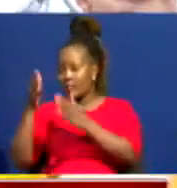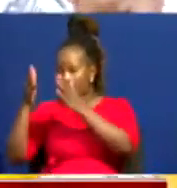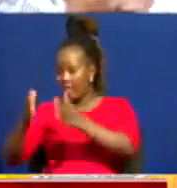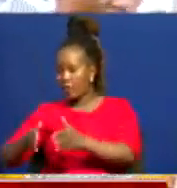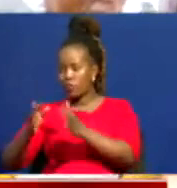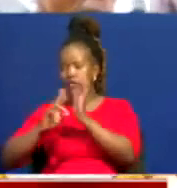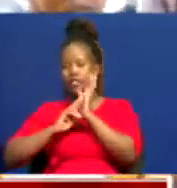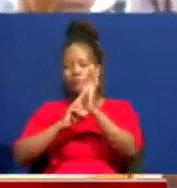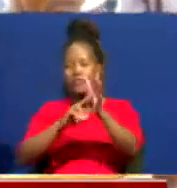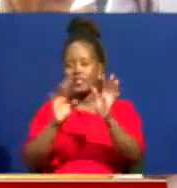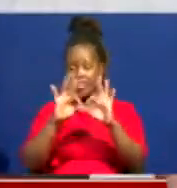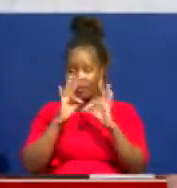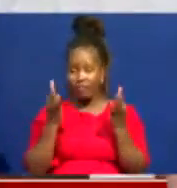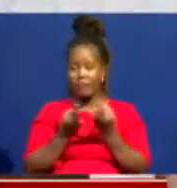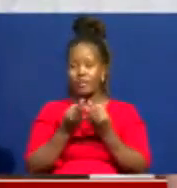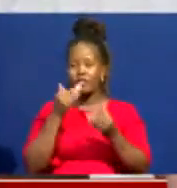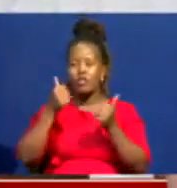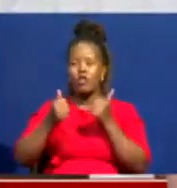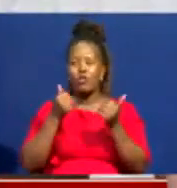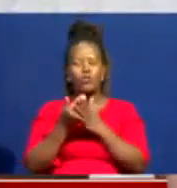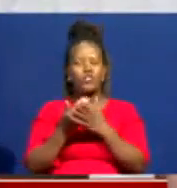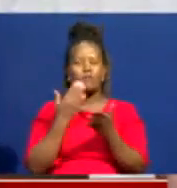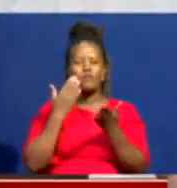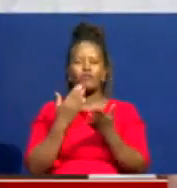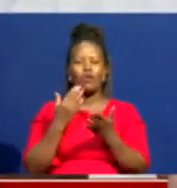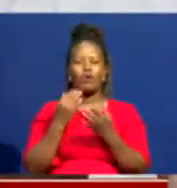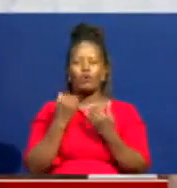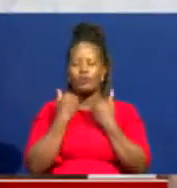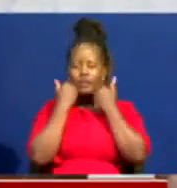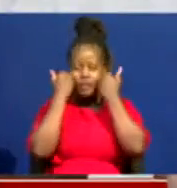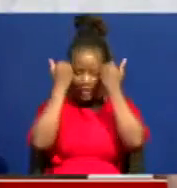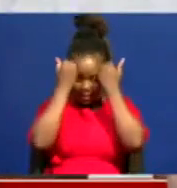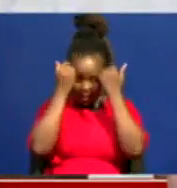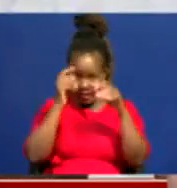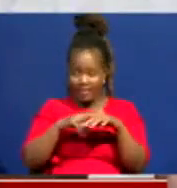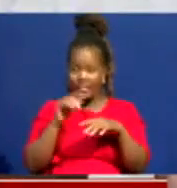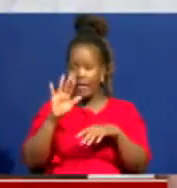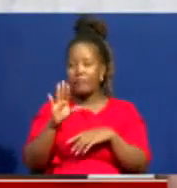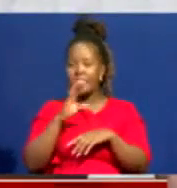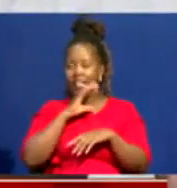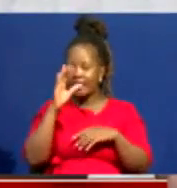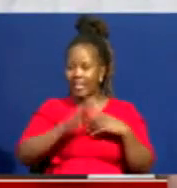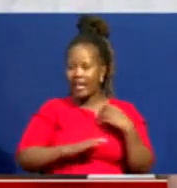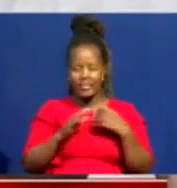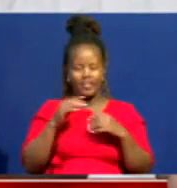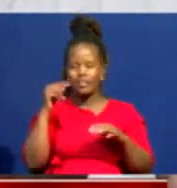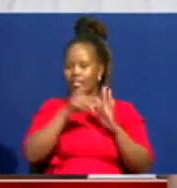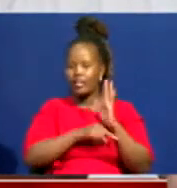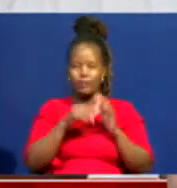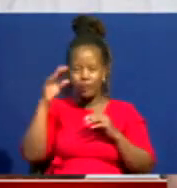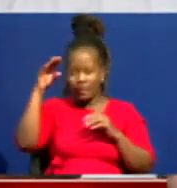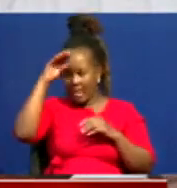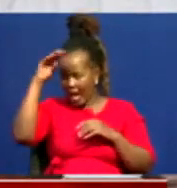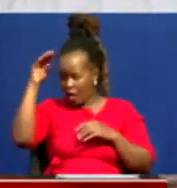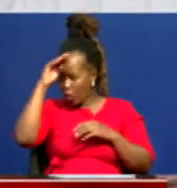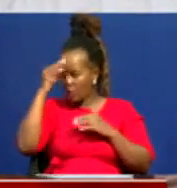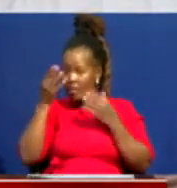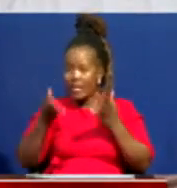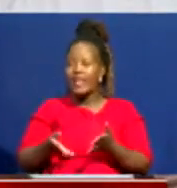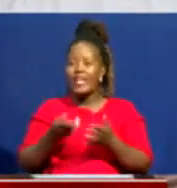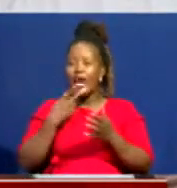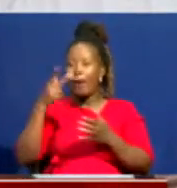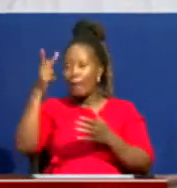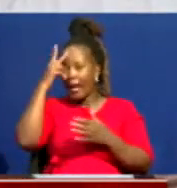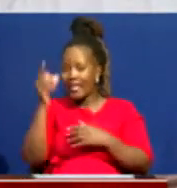a family that was crying as a son was disappearing in alcohol. Today, wazazi wako hapa, hawa